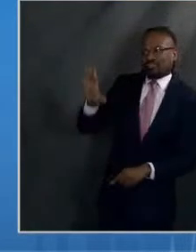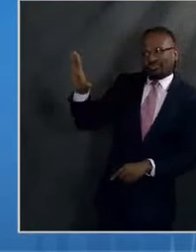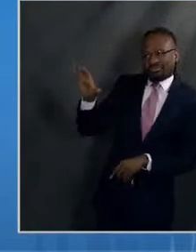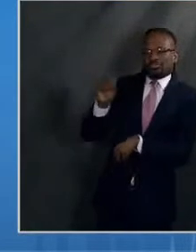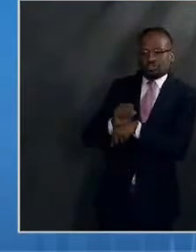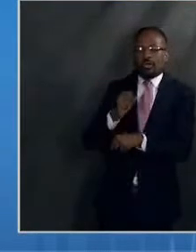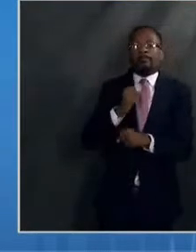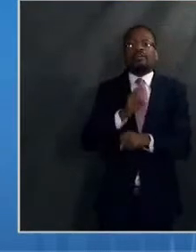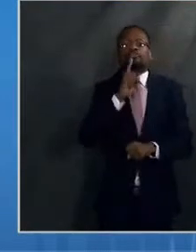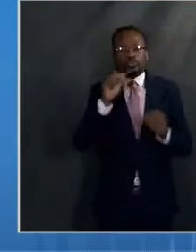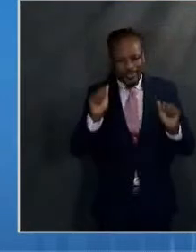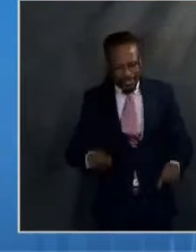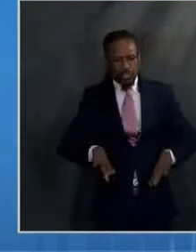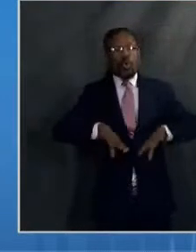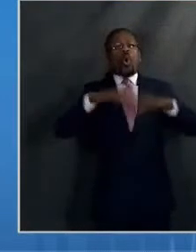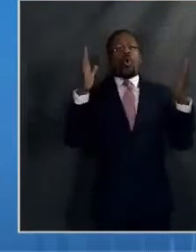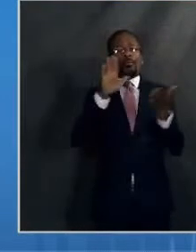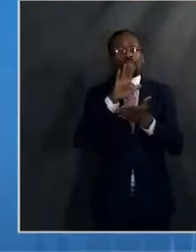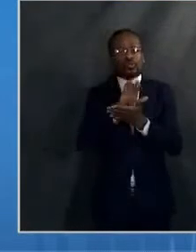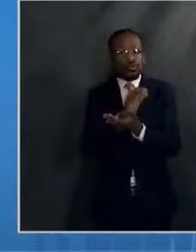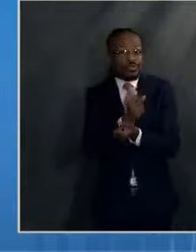and keep them open.